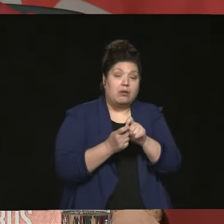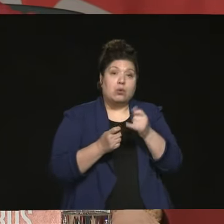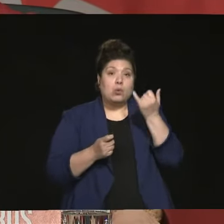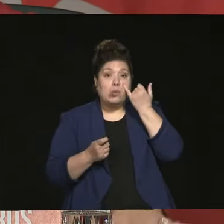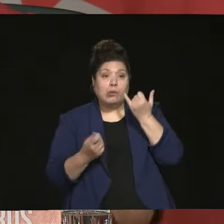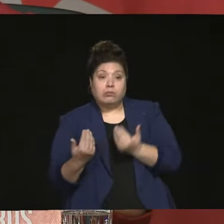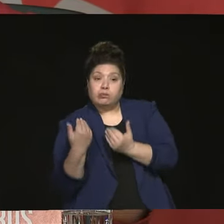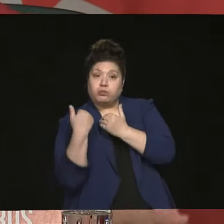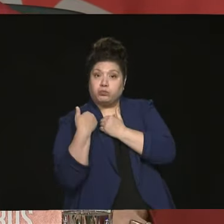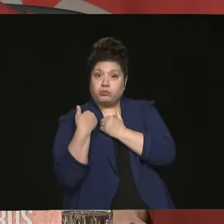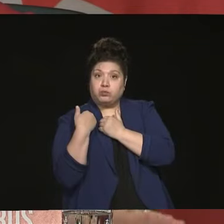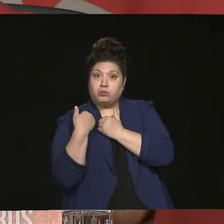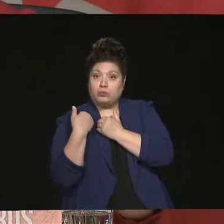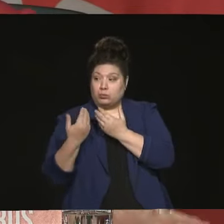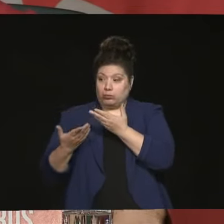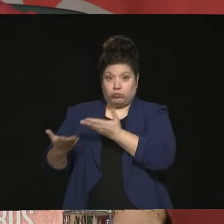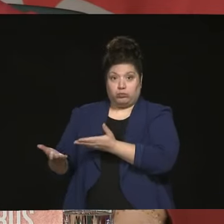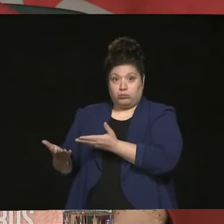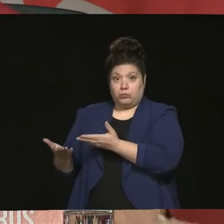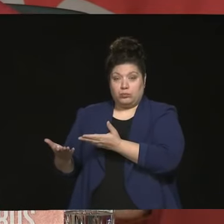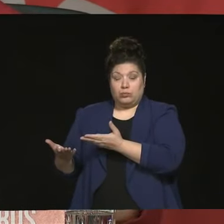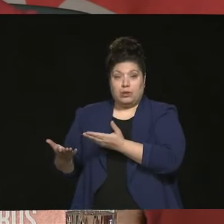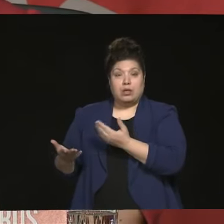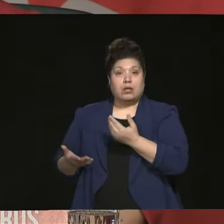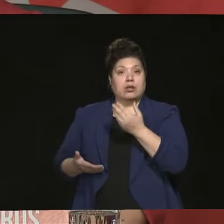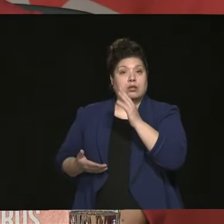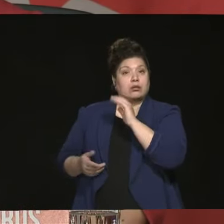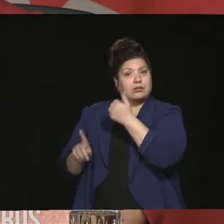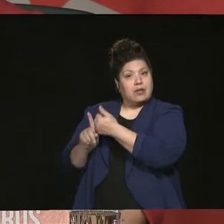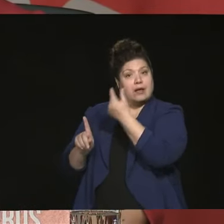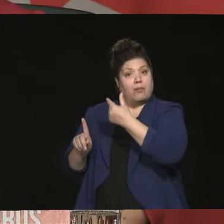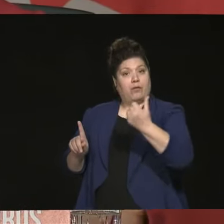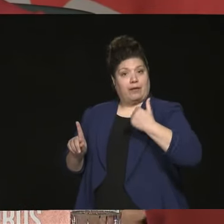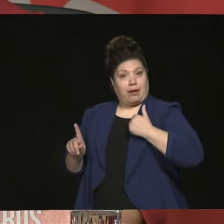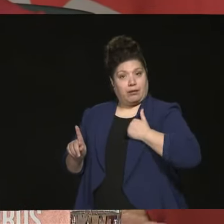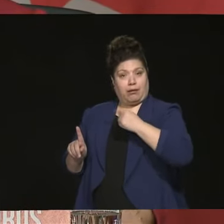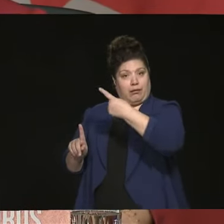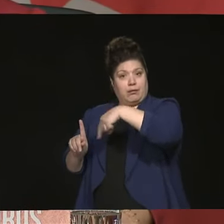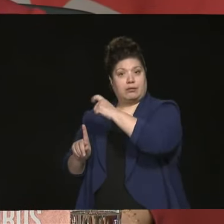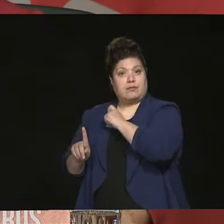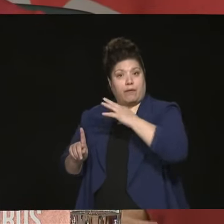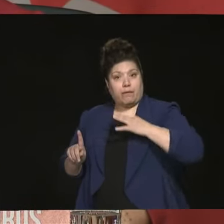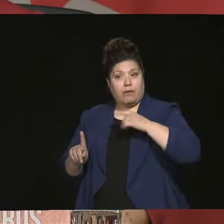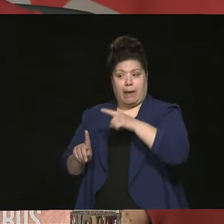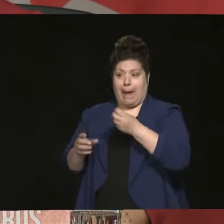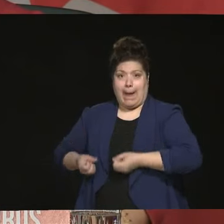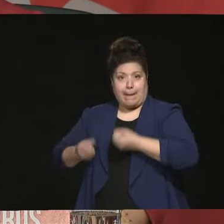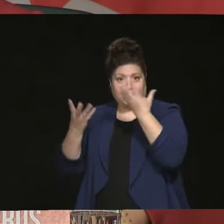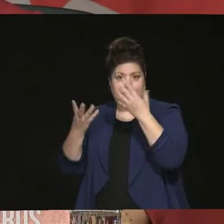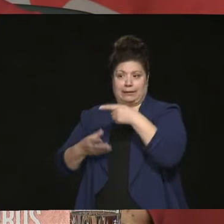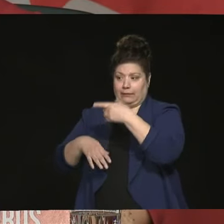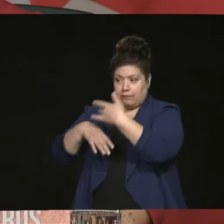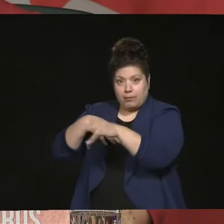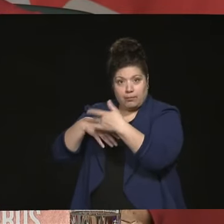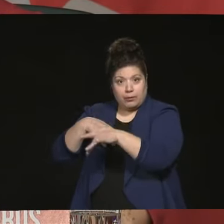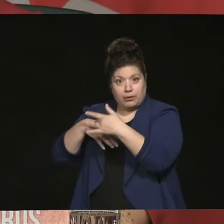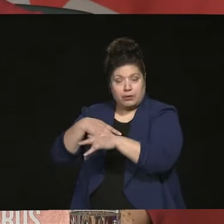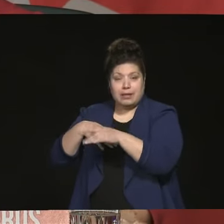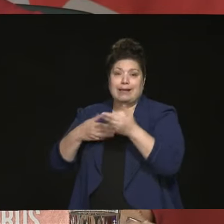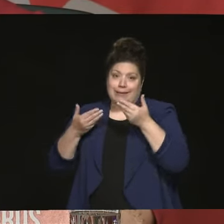of Canada personnel could do and the precise numbers, that is something which is being discussed